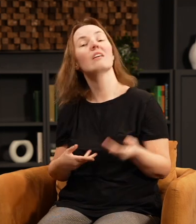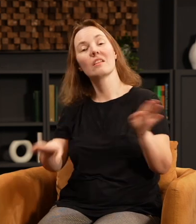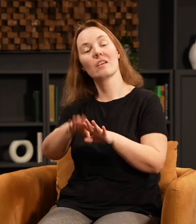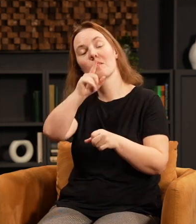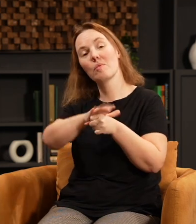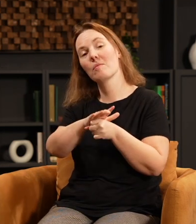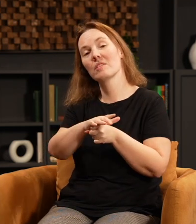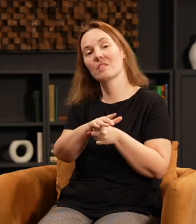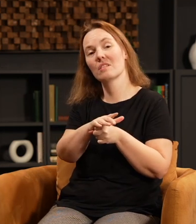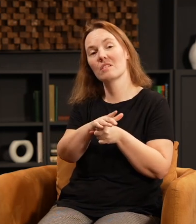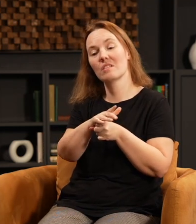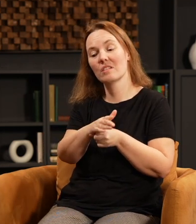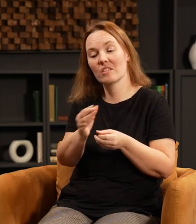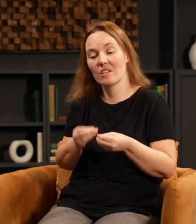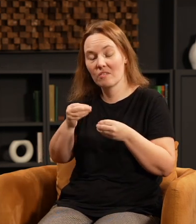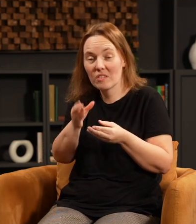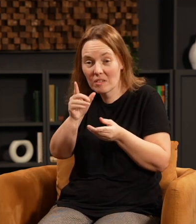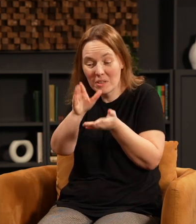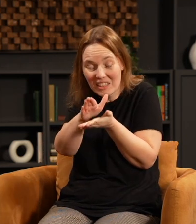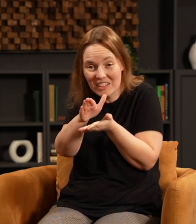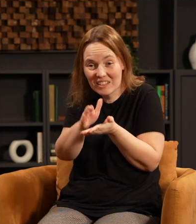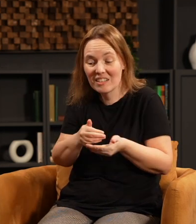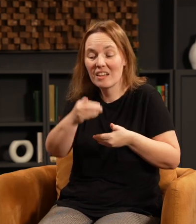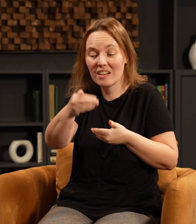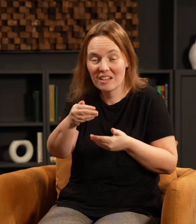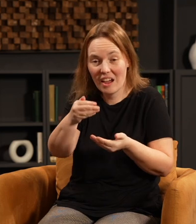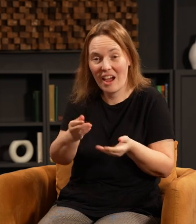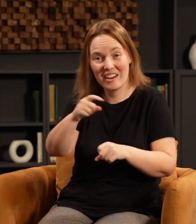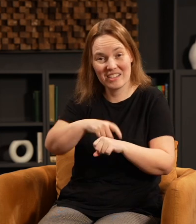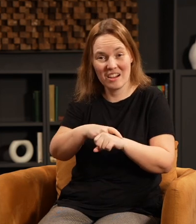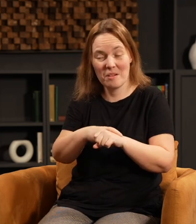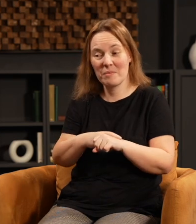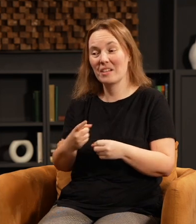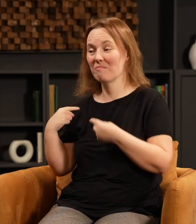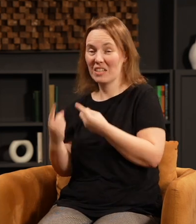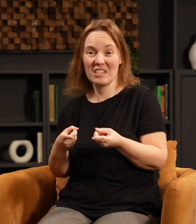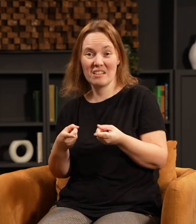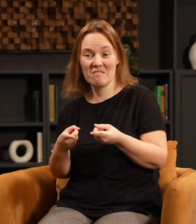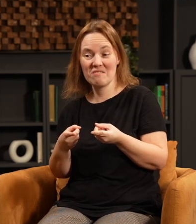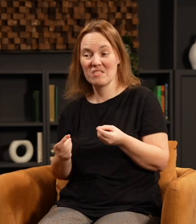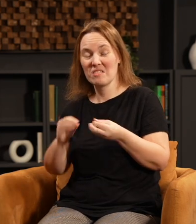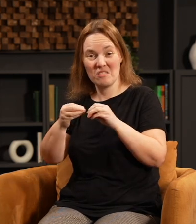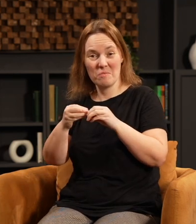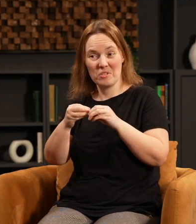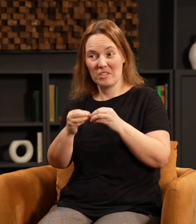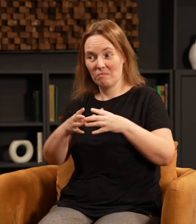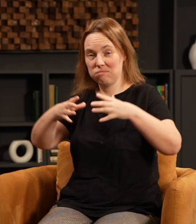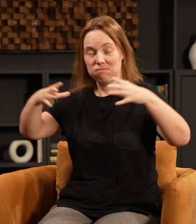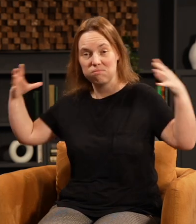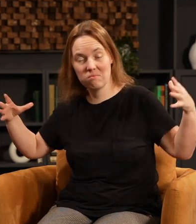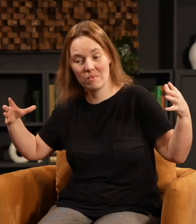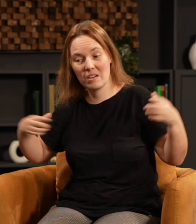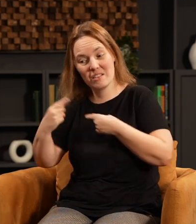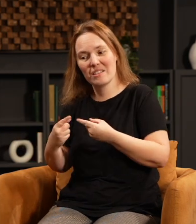land, he said, I'll give you a little bit at a time until your numbers increase and you learn how to possess, occupy what it is I've given to you. And